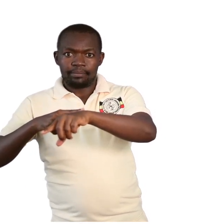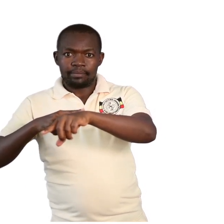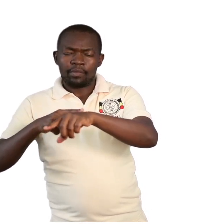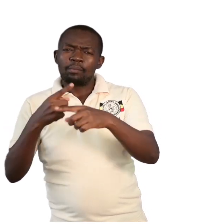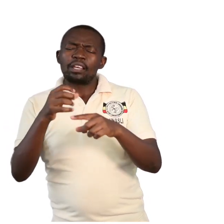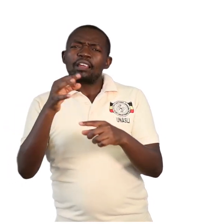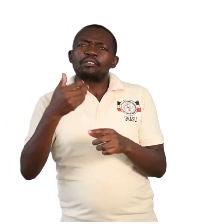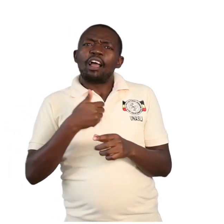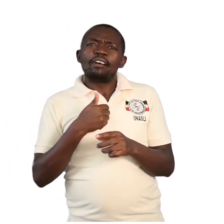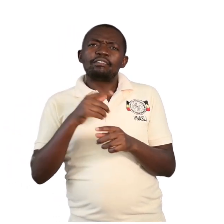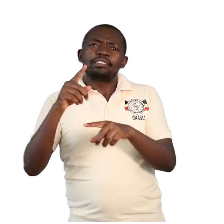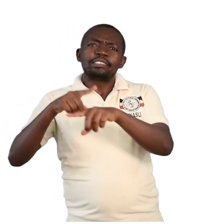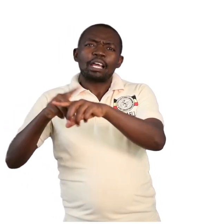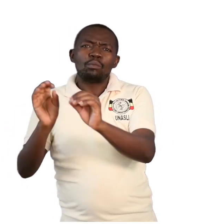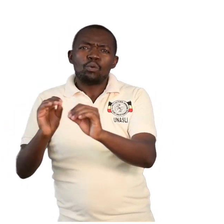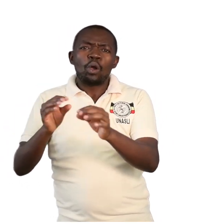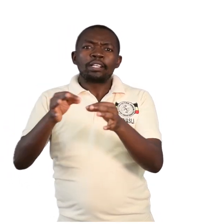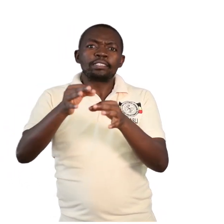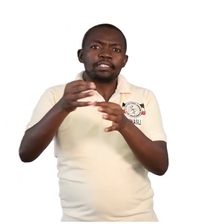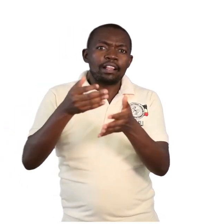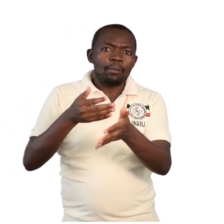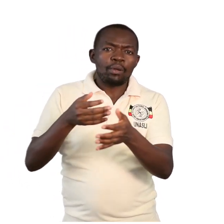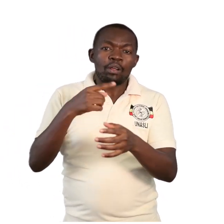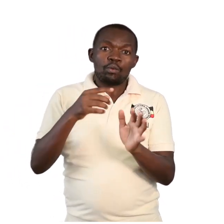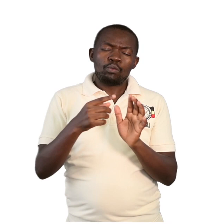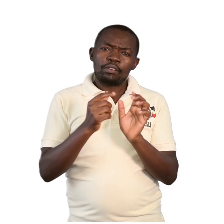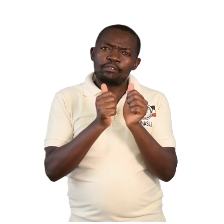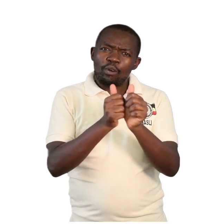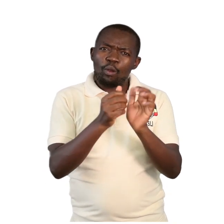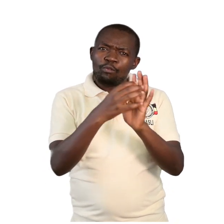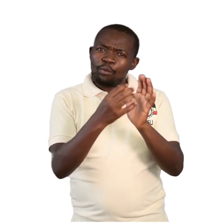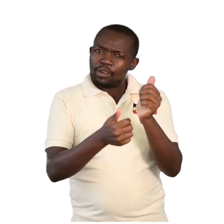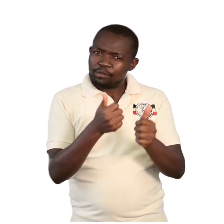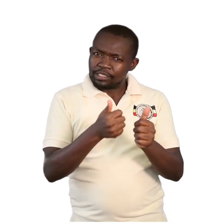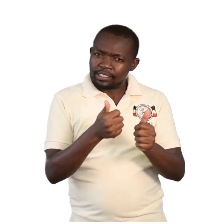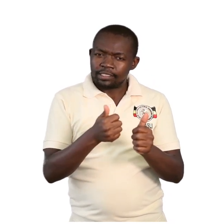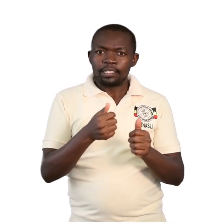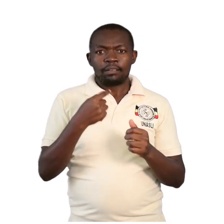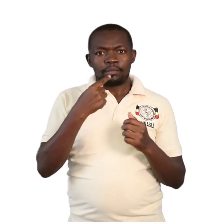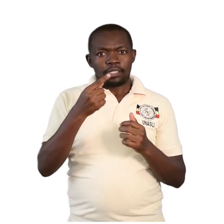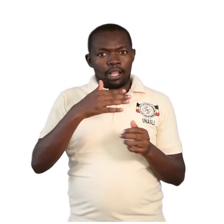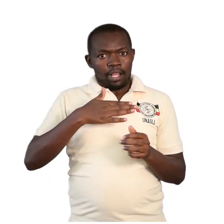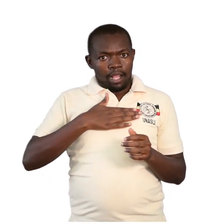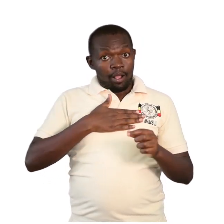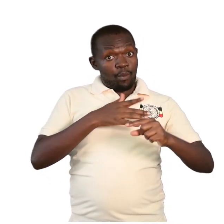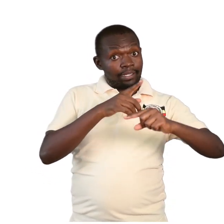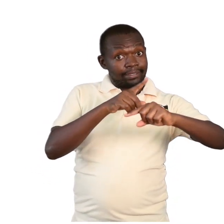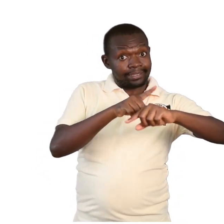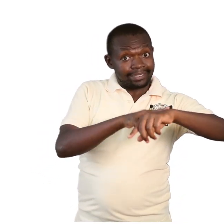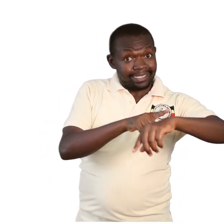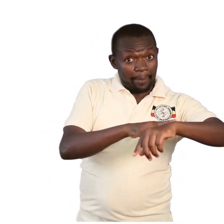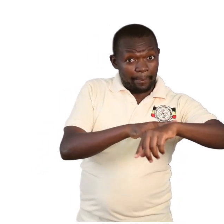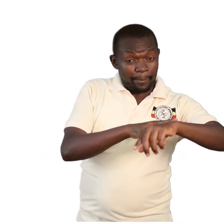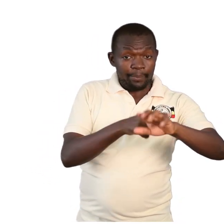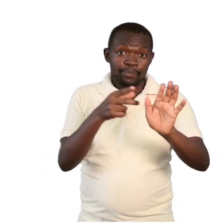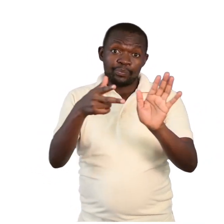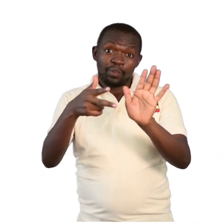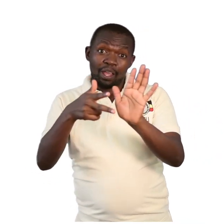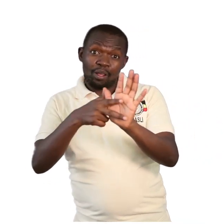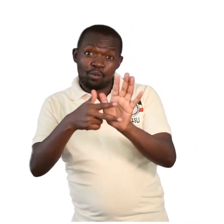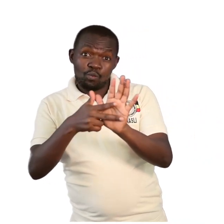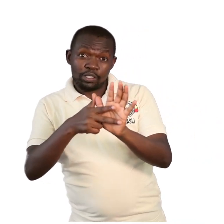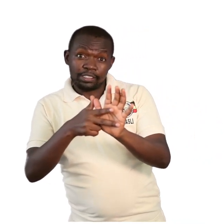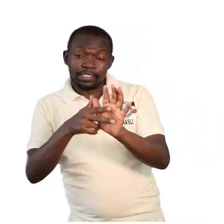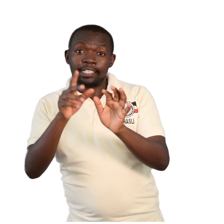given the time? What do? What formula do we follow? We say that our time is equal to distance